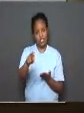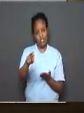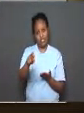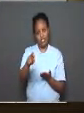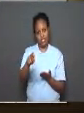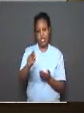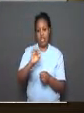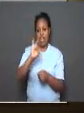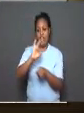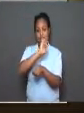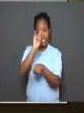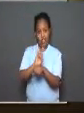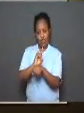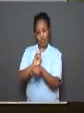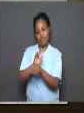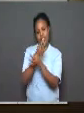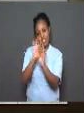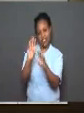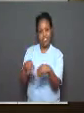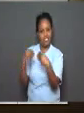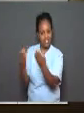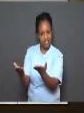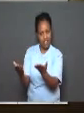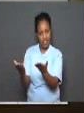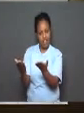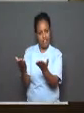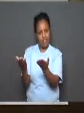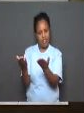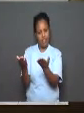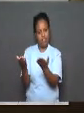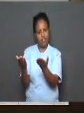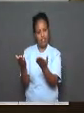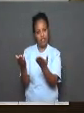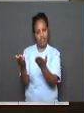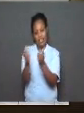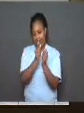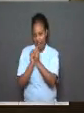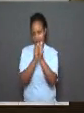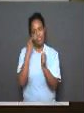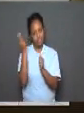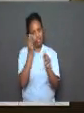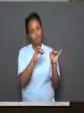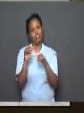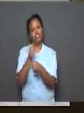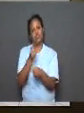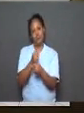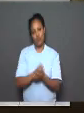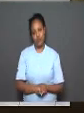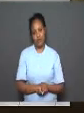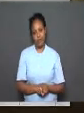Democracy gives citizens the freedom to try to achieve the common good.